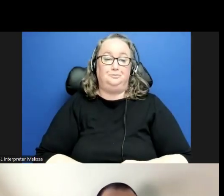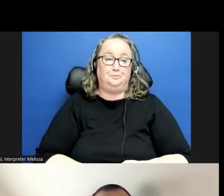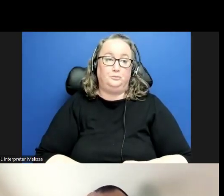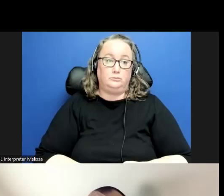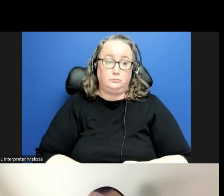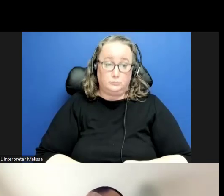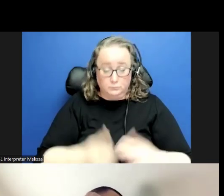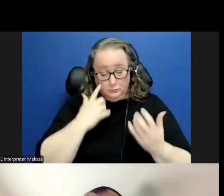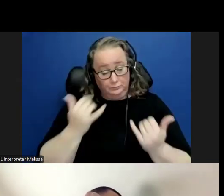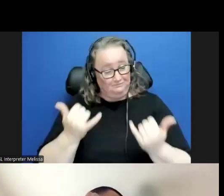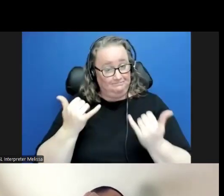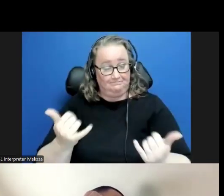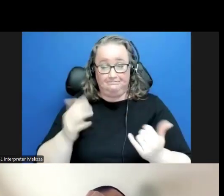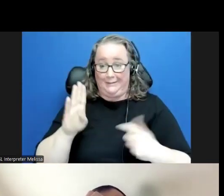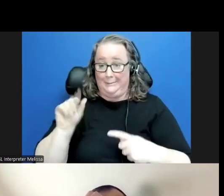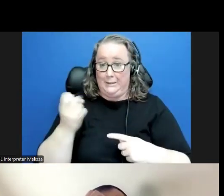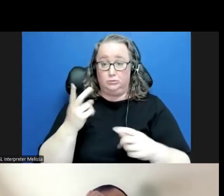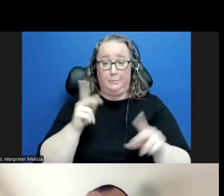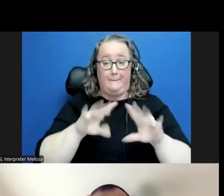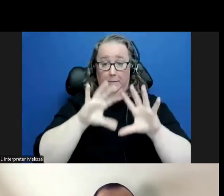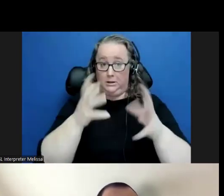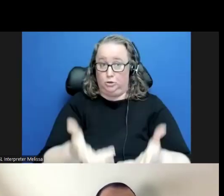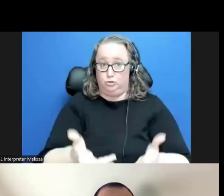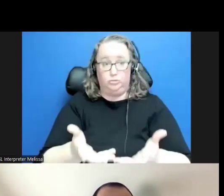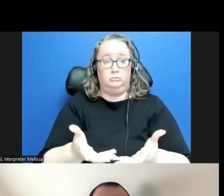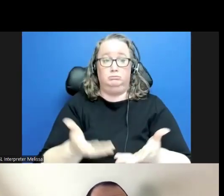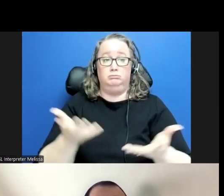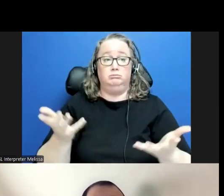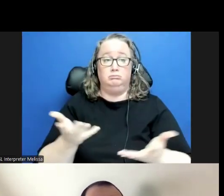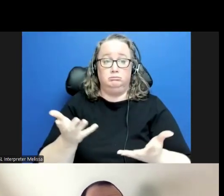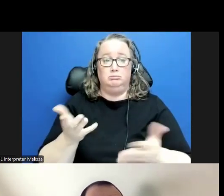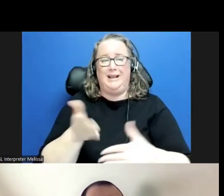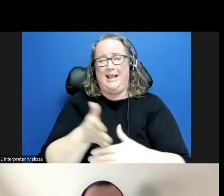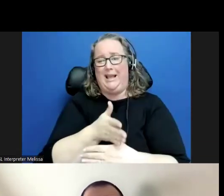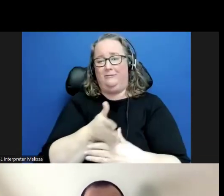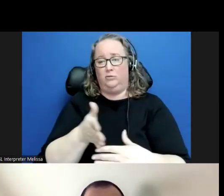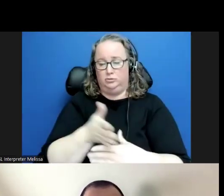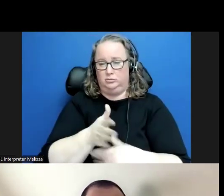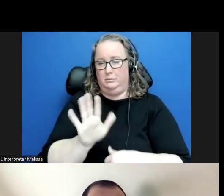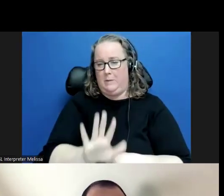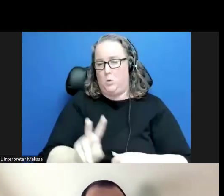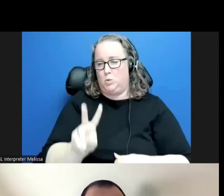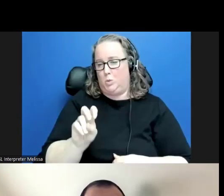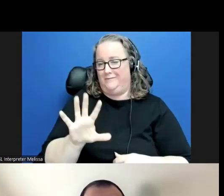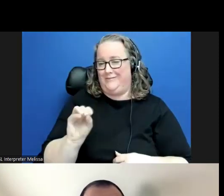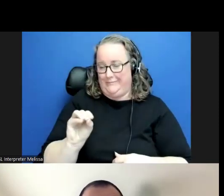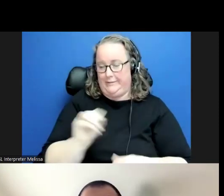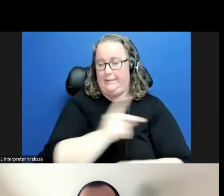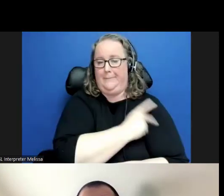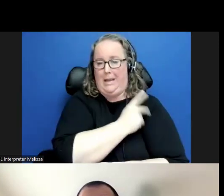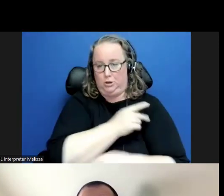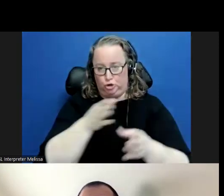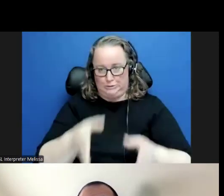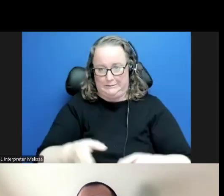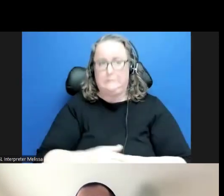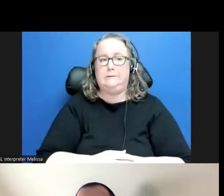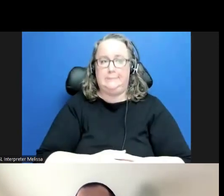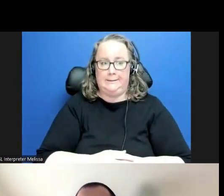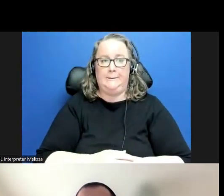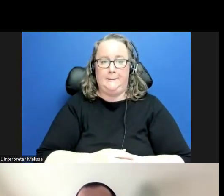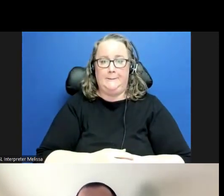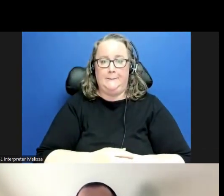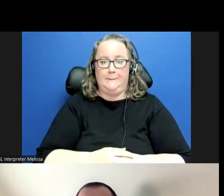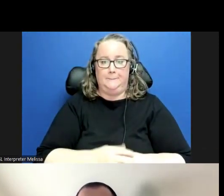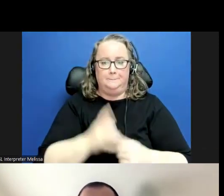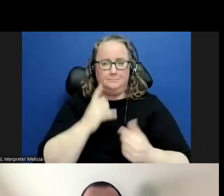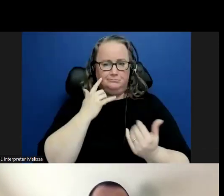The current Bridgewater population is an average census of around 250 patients. I think